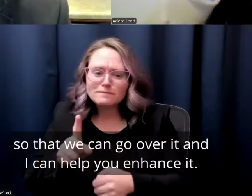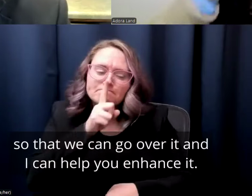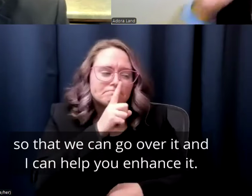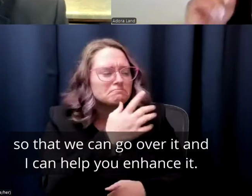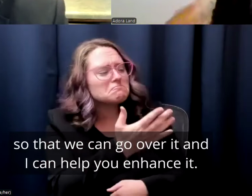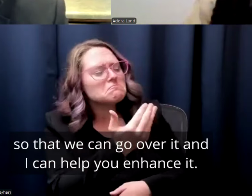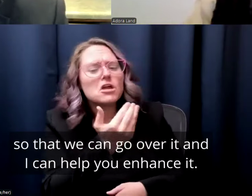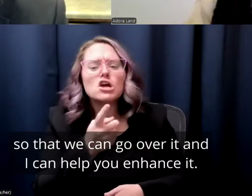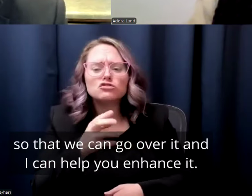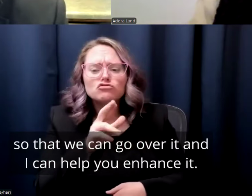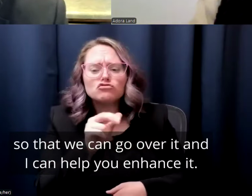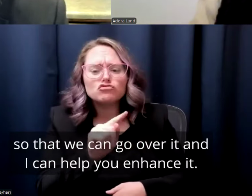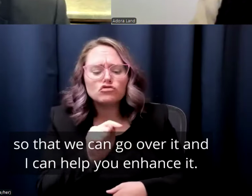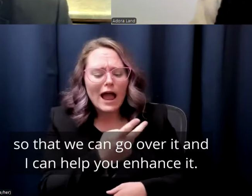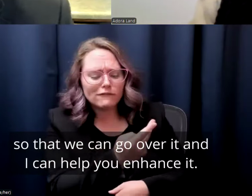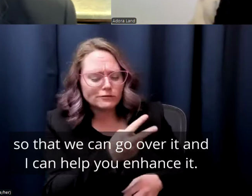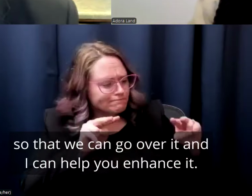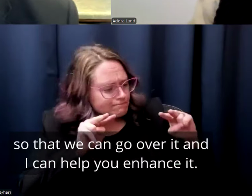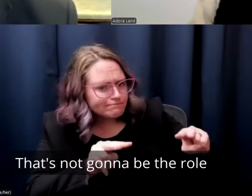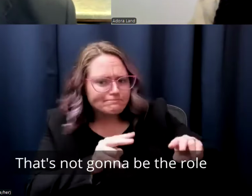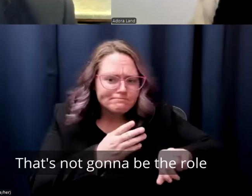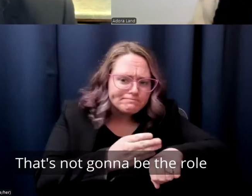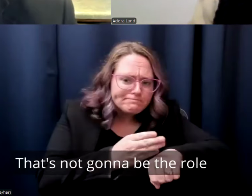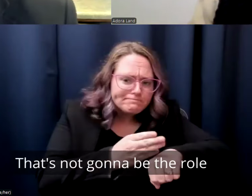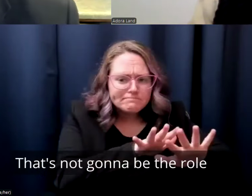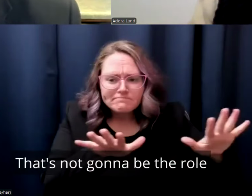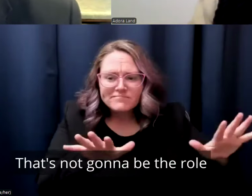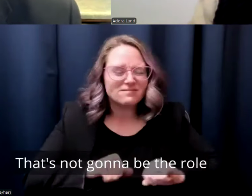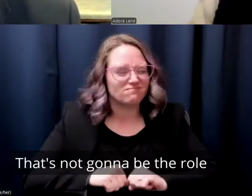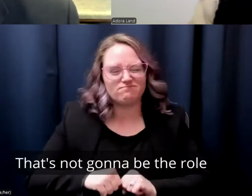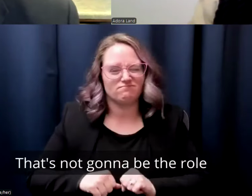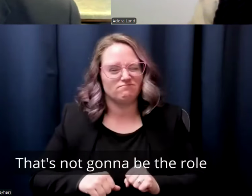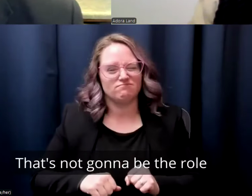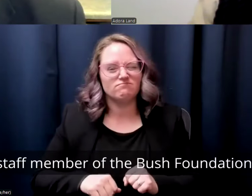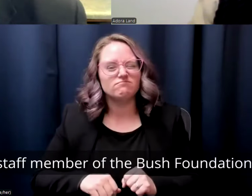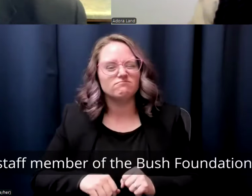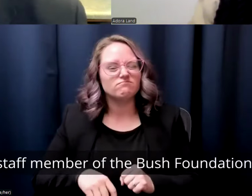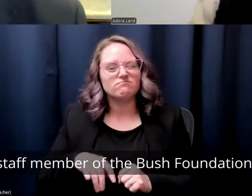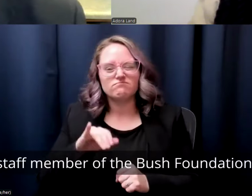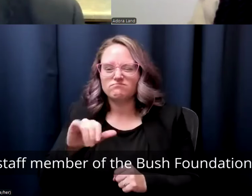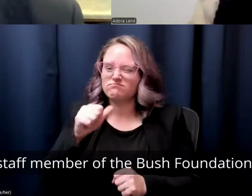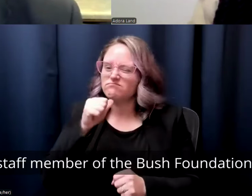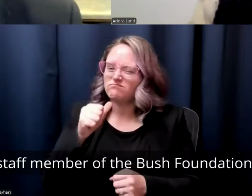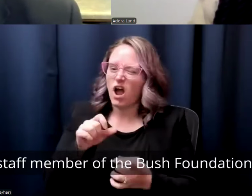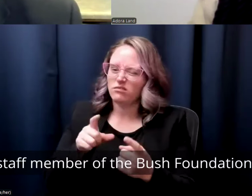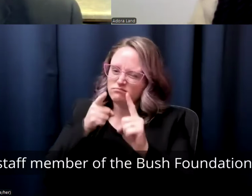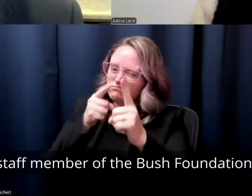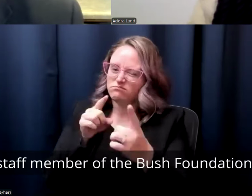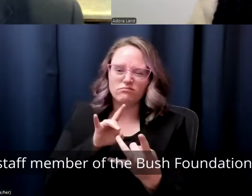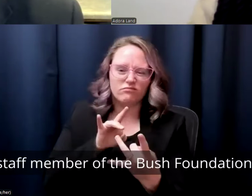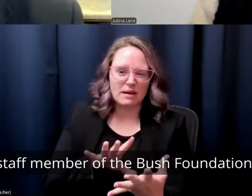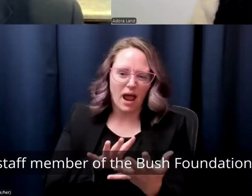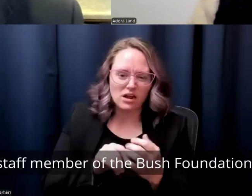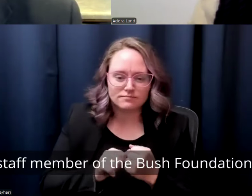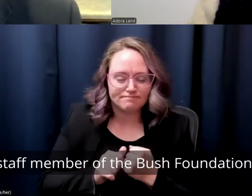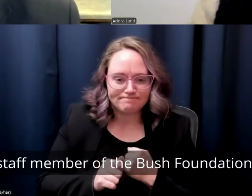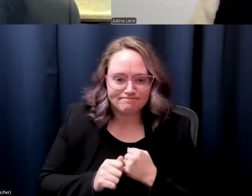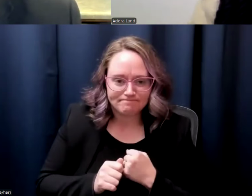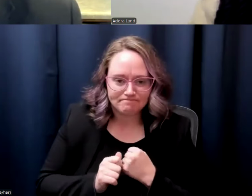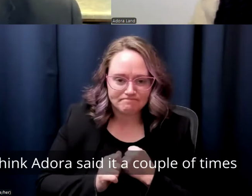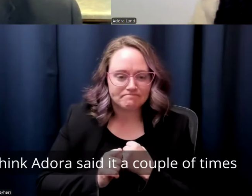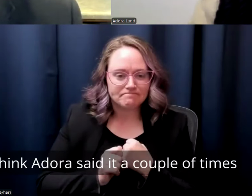so that we can go over it and I can help you enhance it. That's not going to be the role of a staff member of the Bush